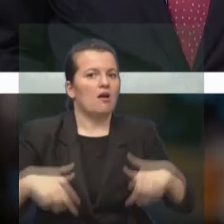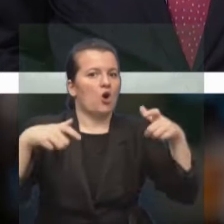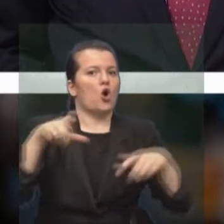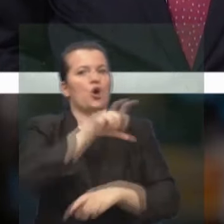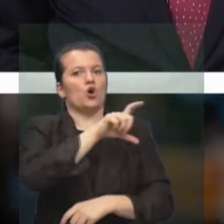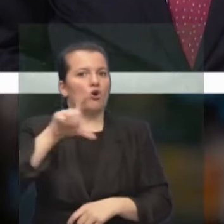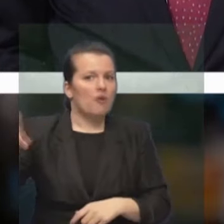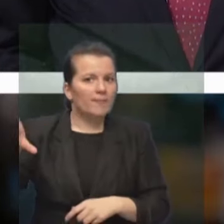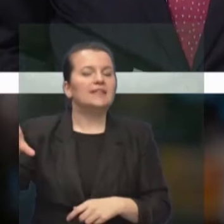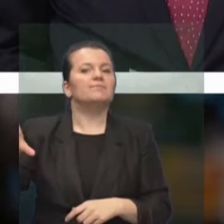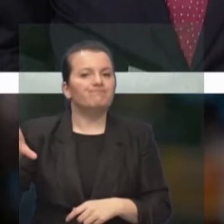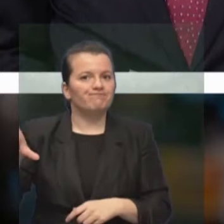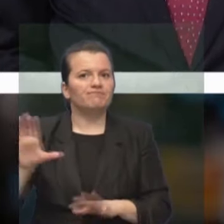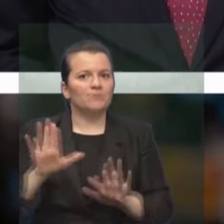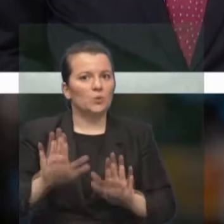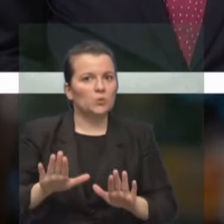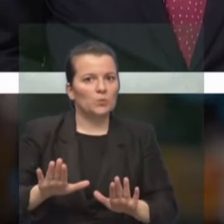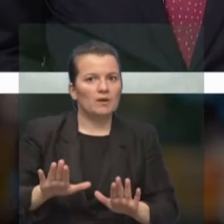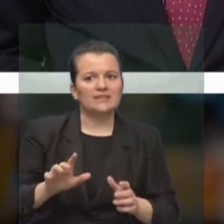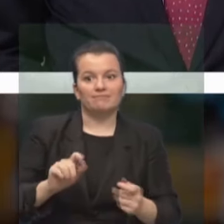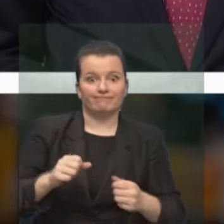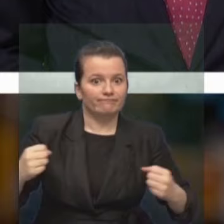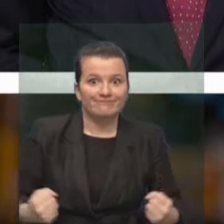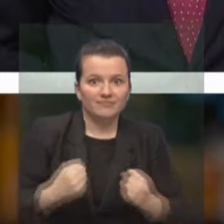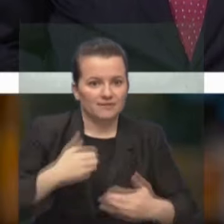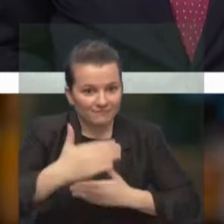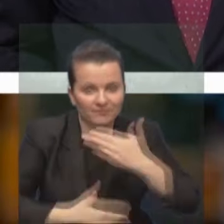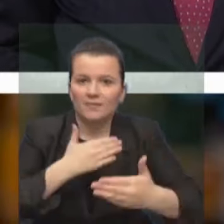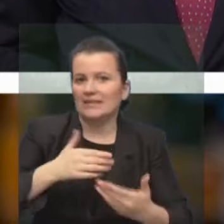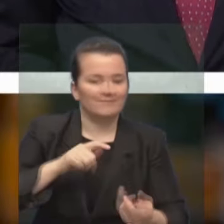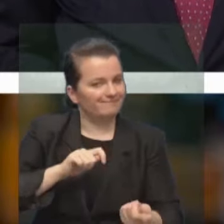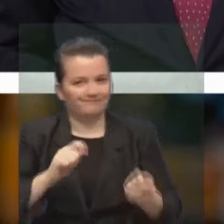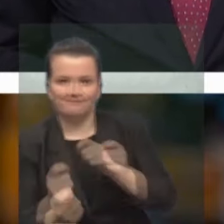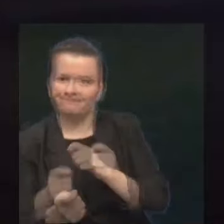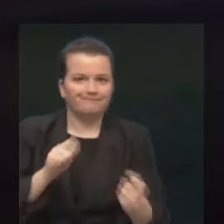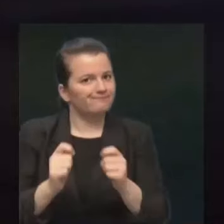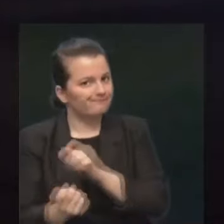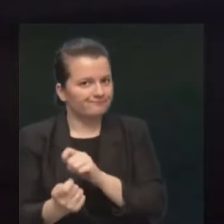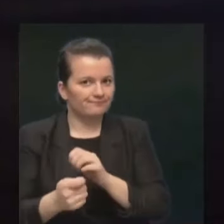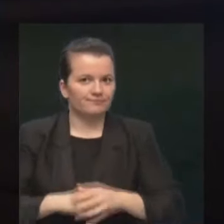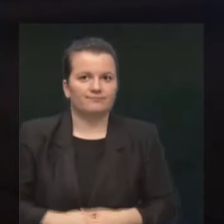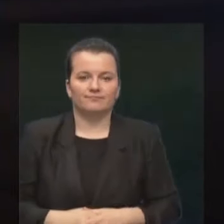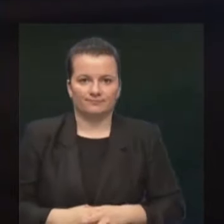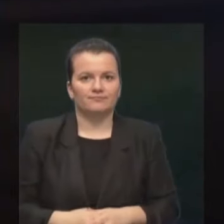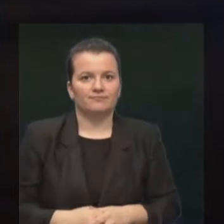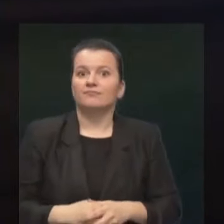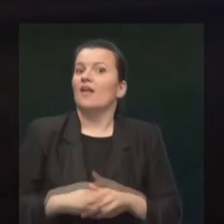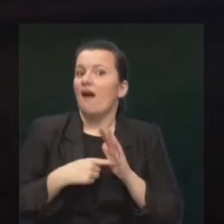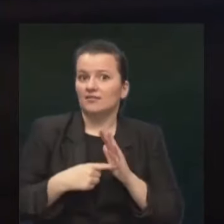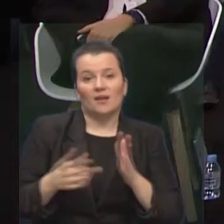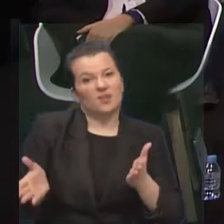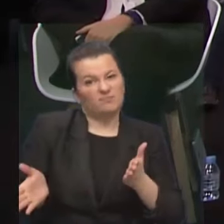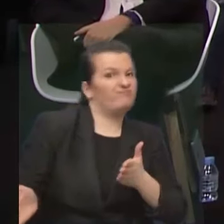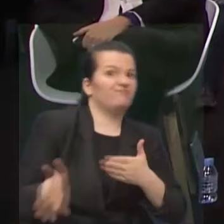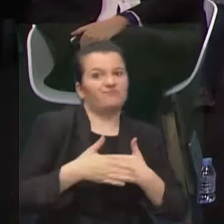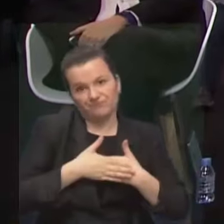adapt its activity urgently, in particular by deciding on site closures. From the